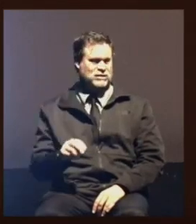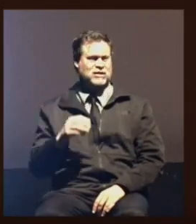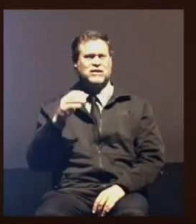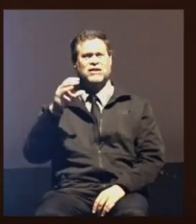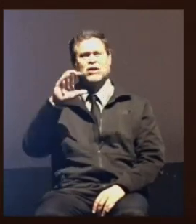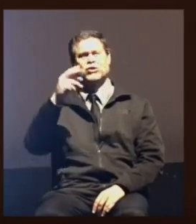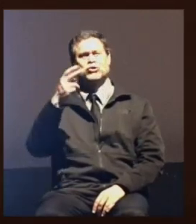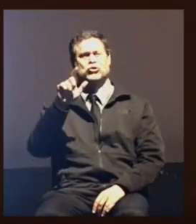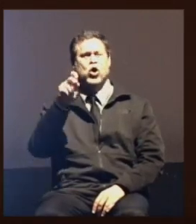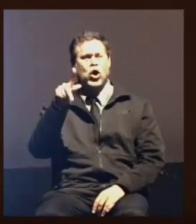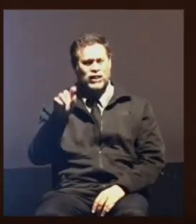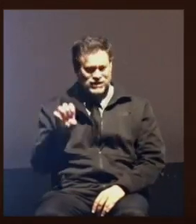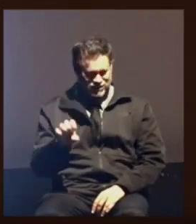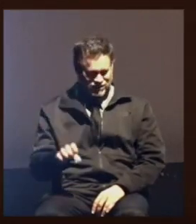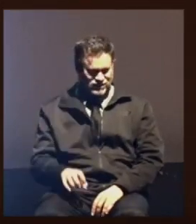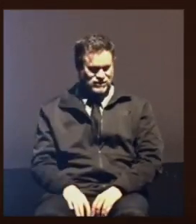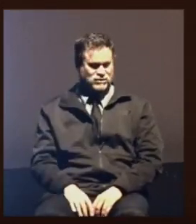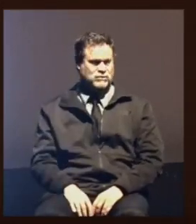then Charlotte.